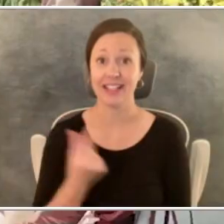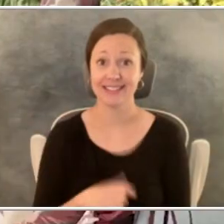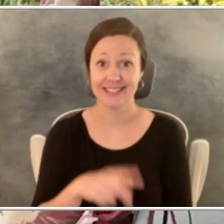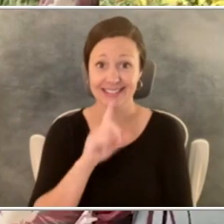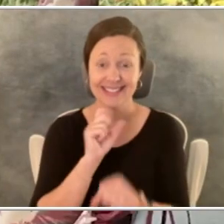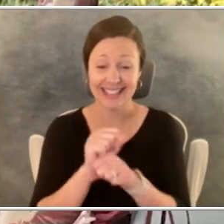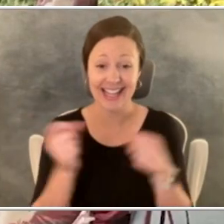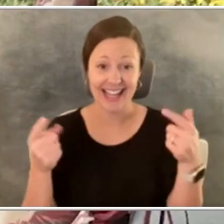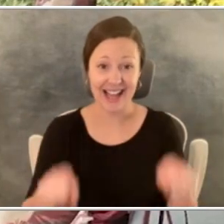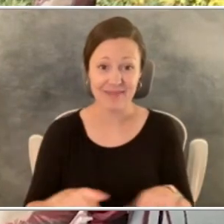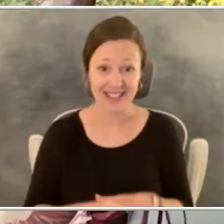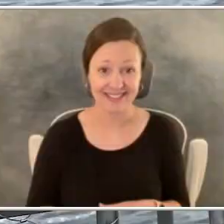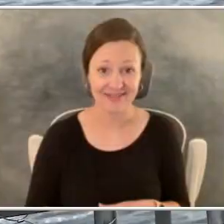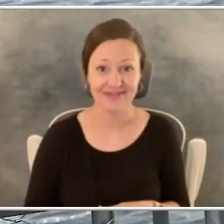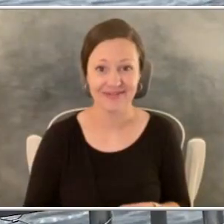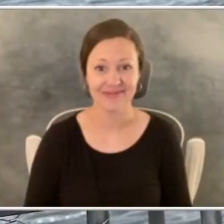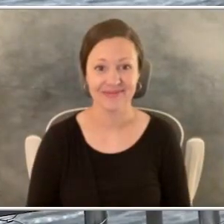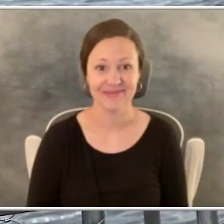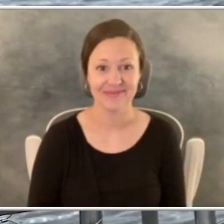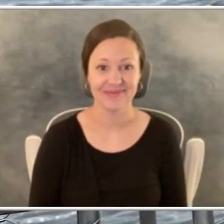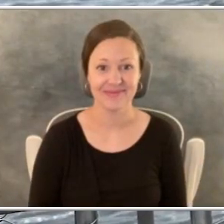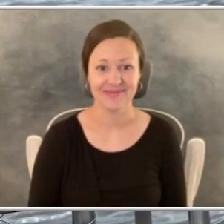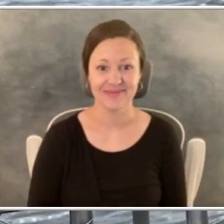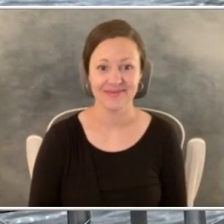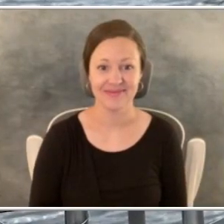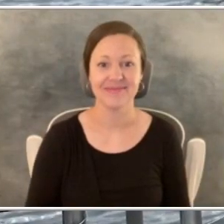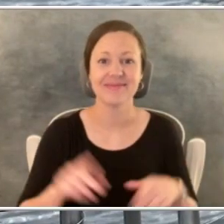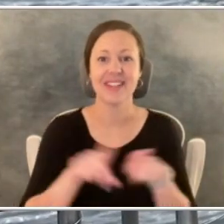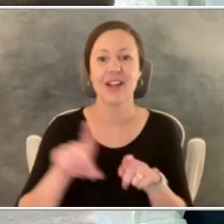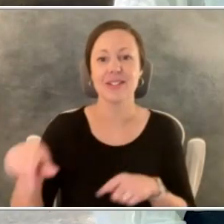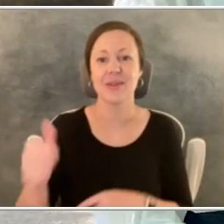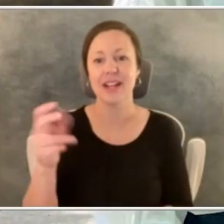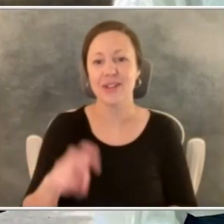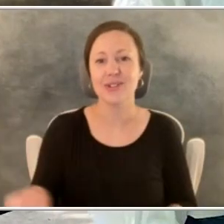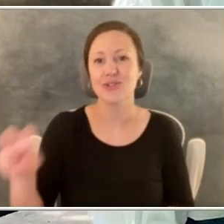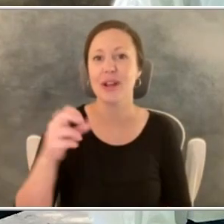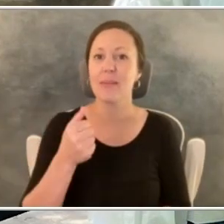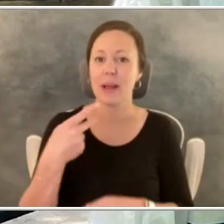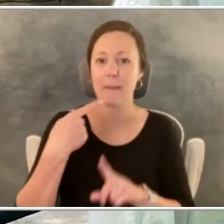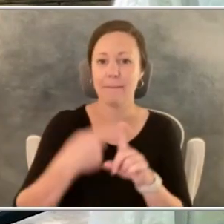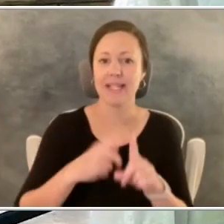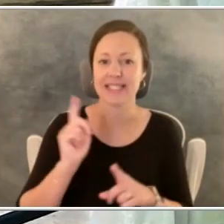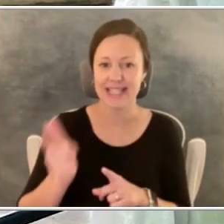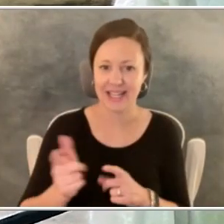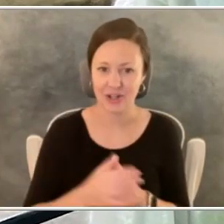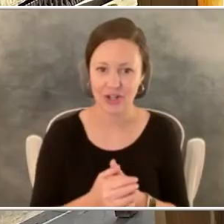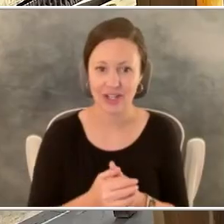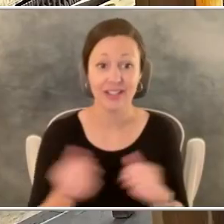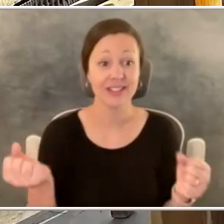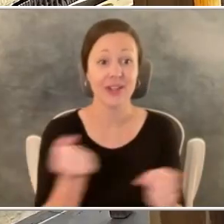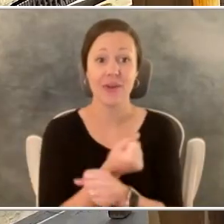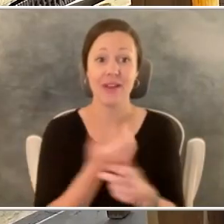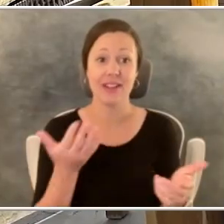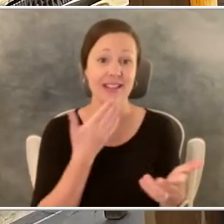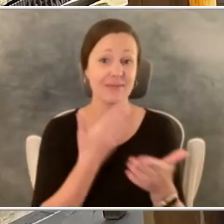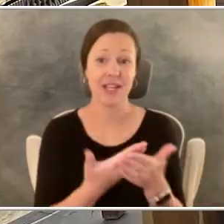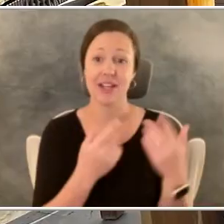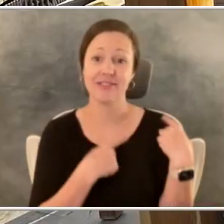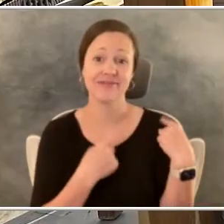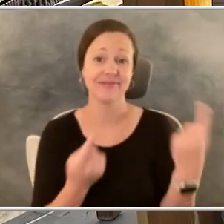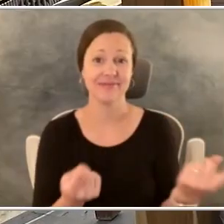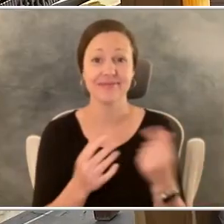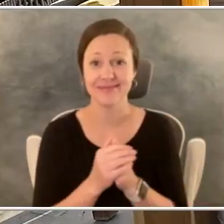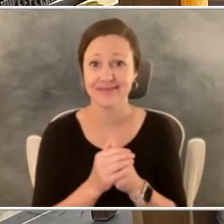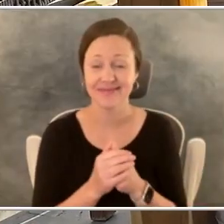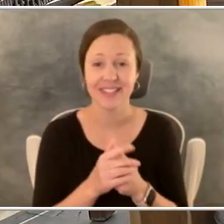Yay! We went on another trip just a couple months later, so everything's been good, been great. And reminds us all